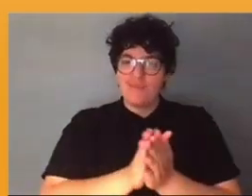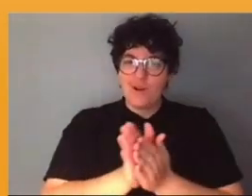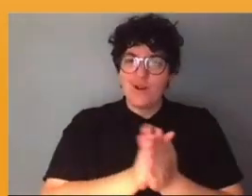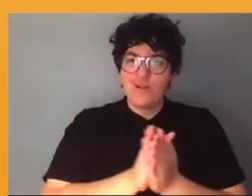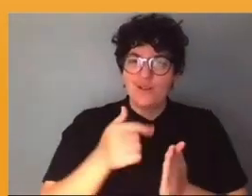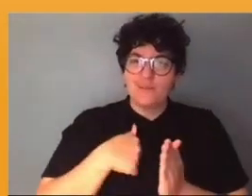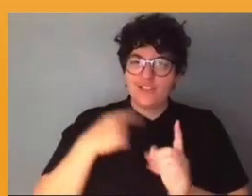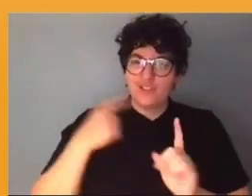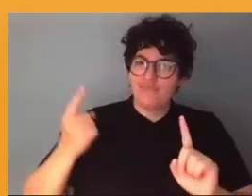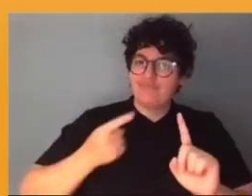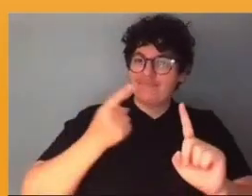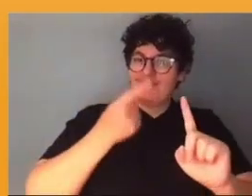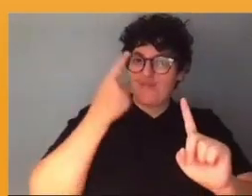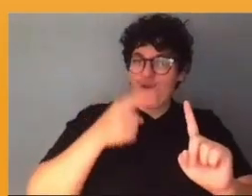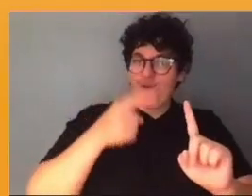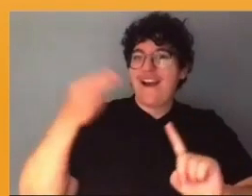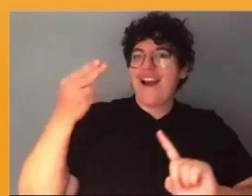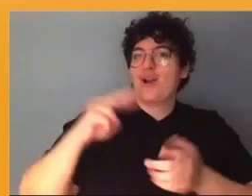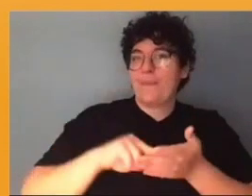to me.